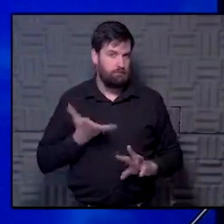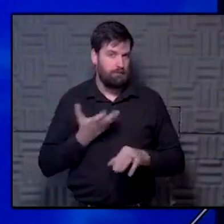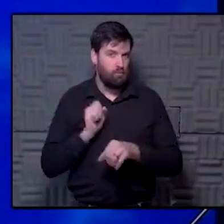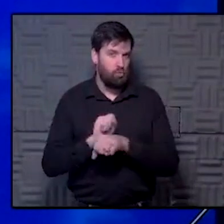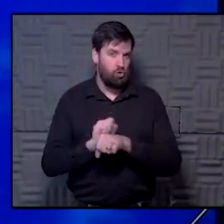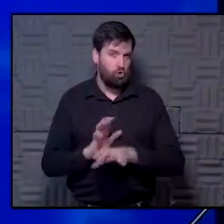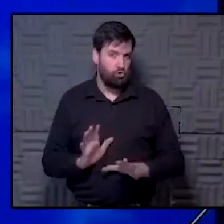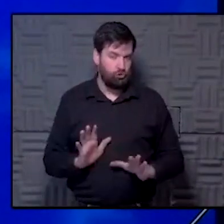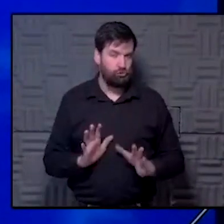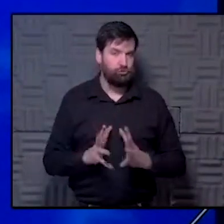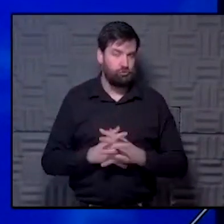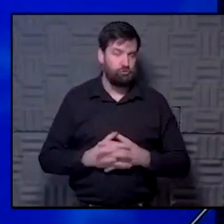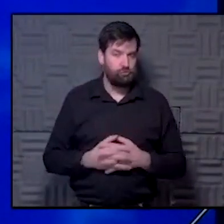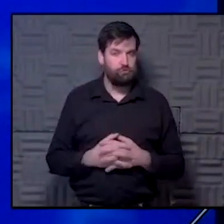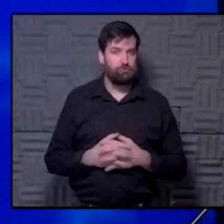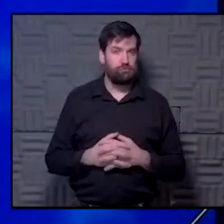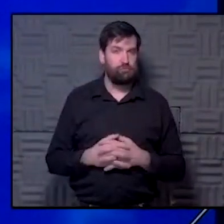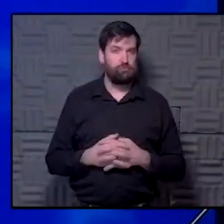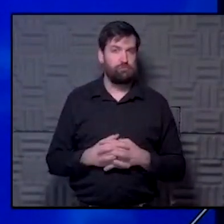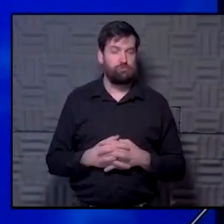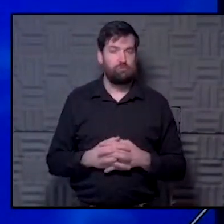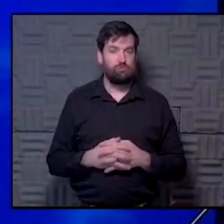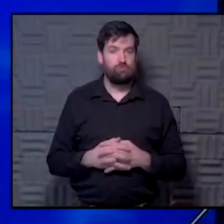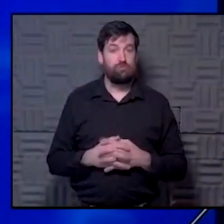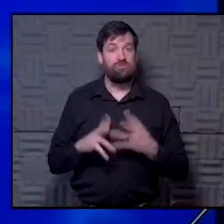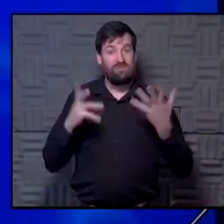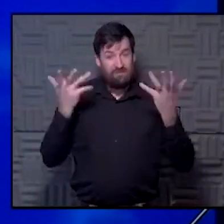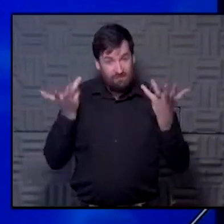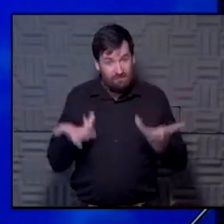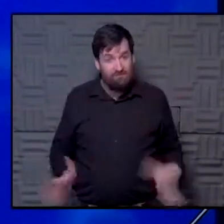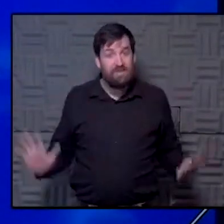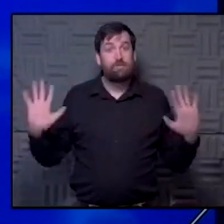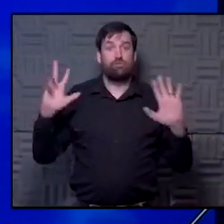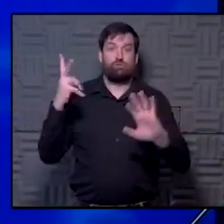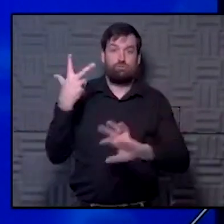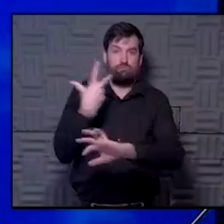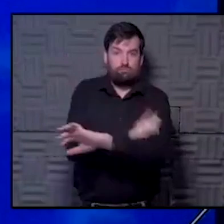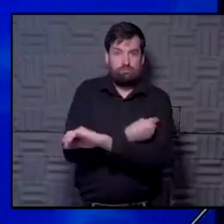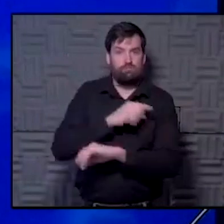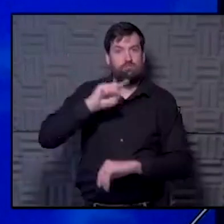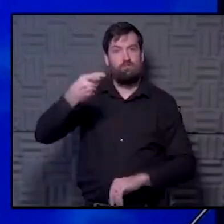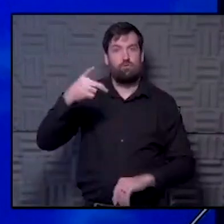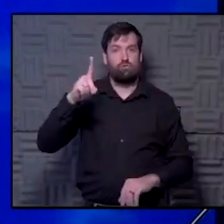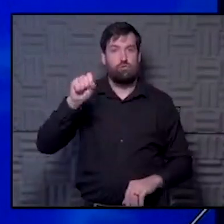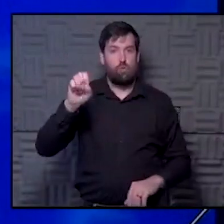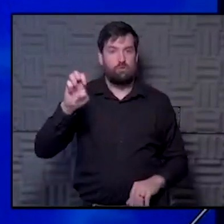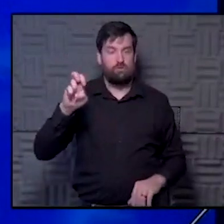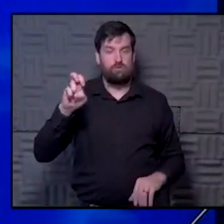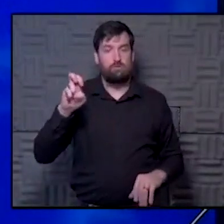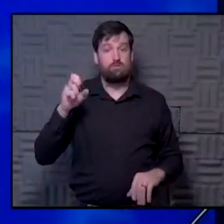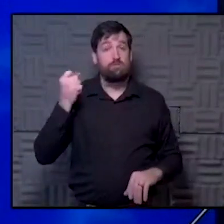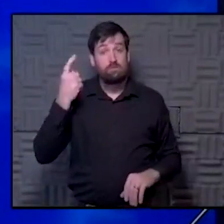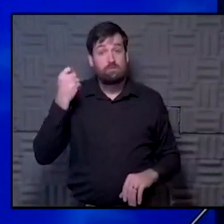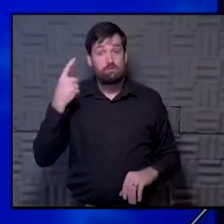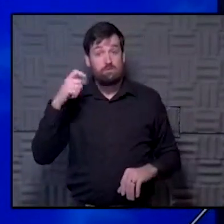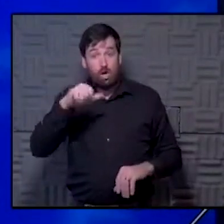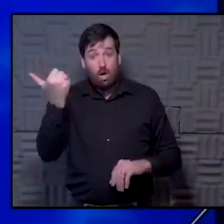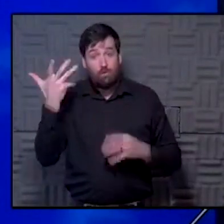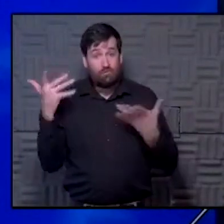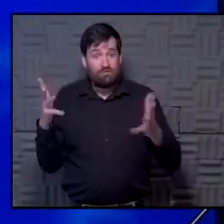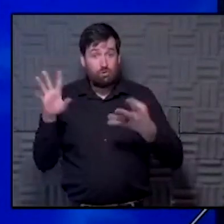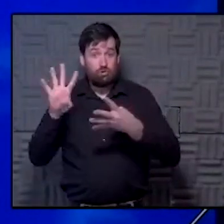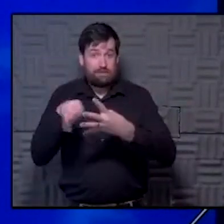our employees, our healthcare workers, have actually received their first dose of vaccine. And there are others that are